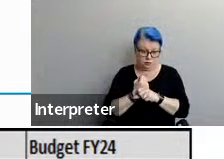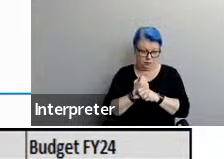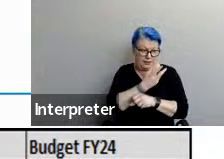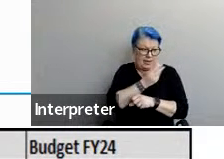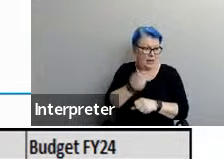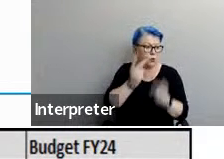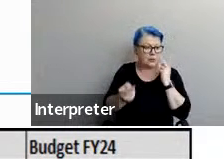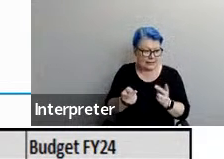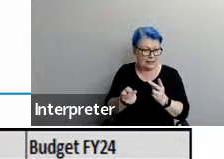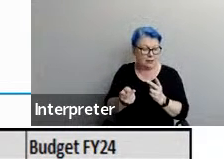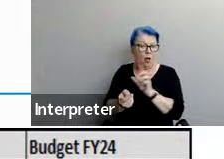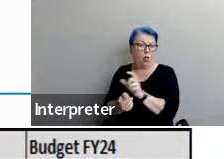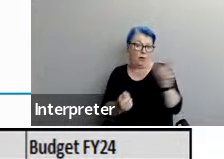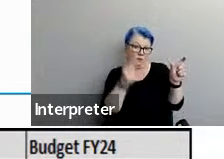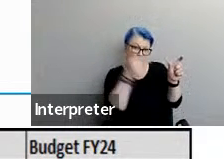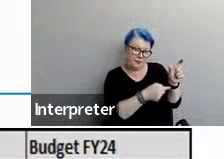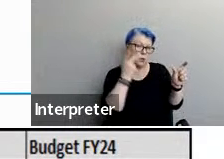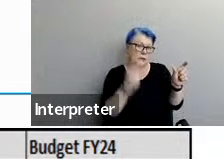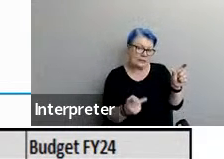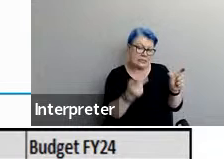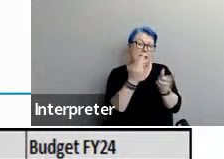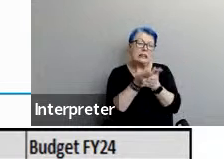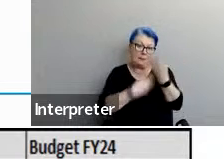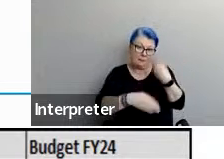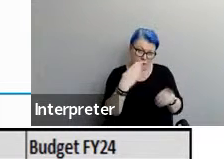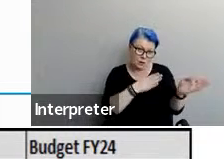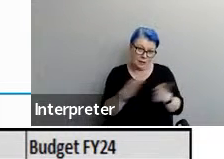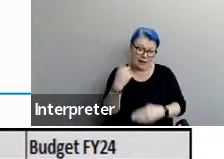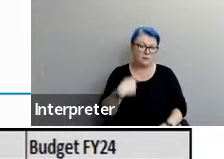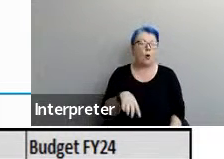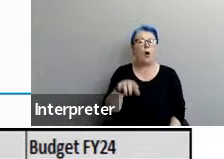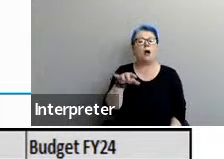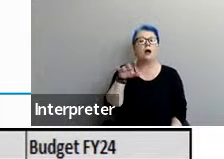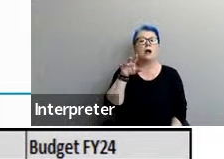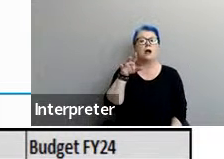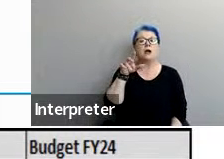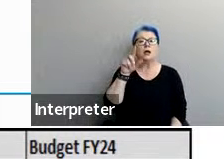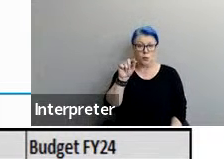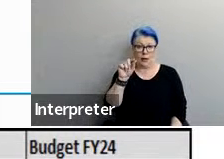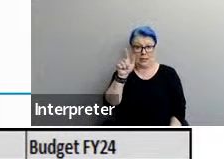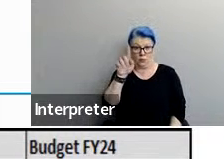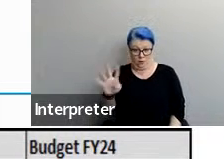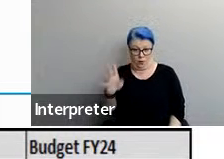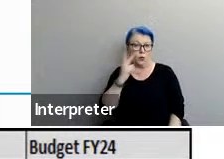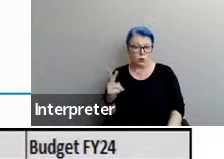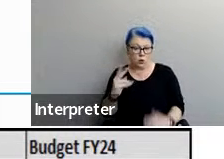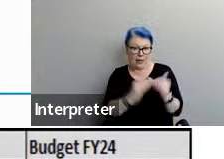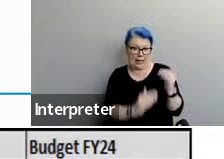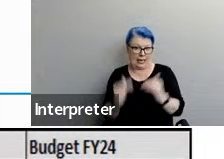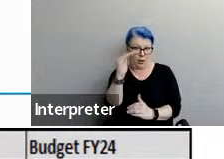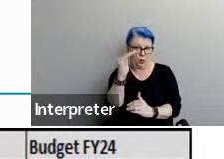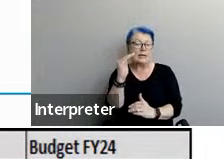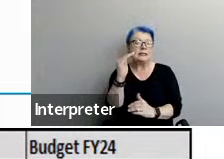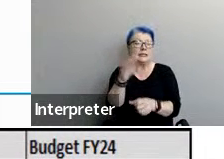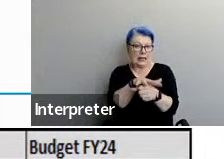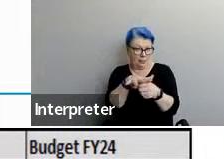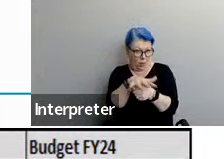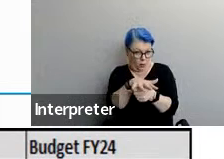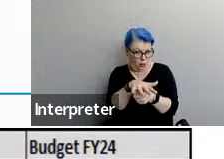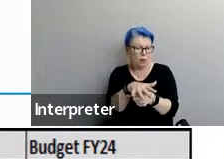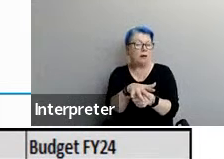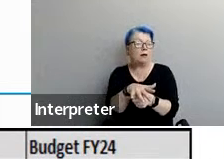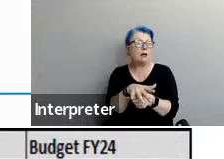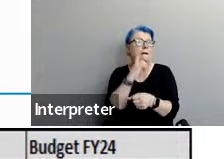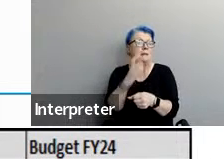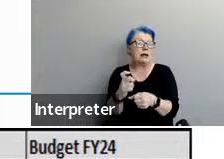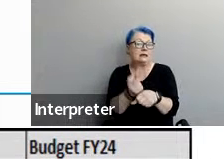And then you'll see to the far right, a budget for FY24. We're showing an increase in local, and that is due